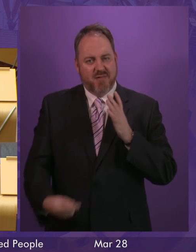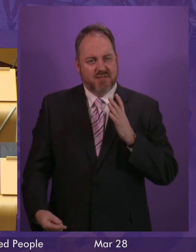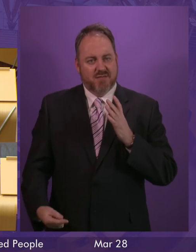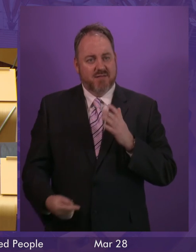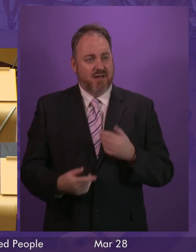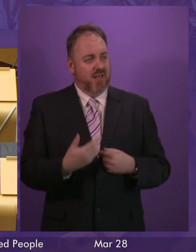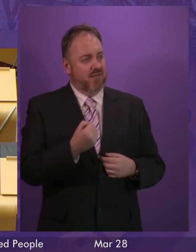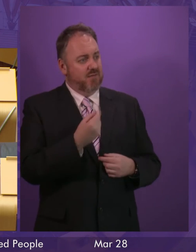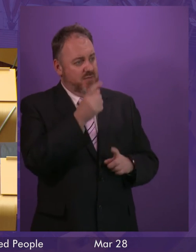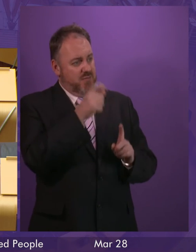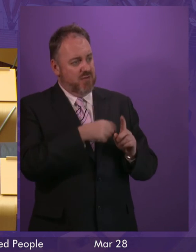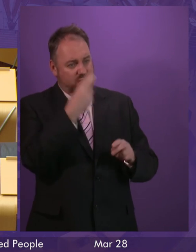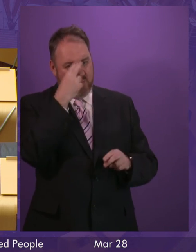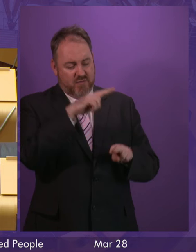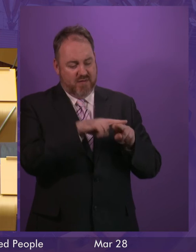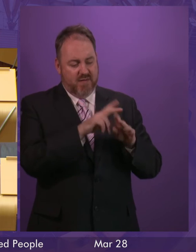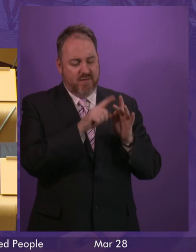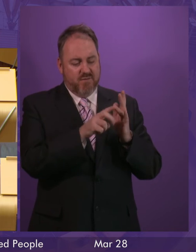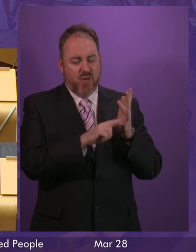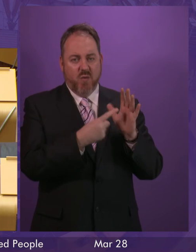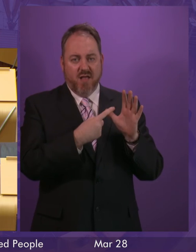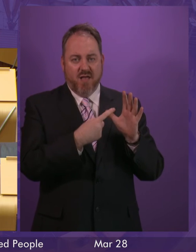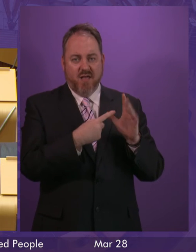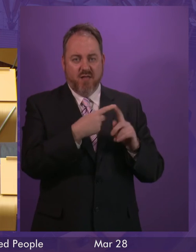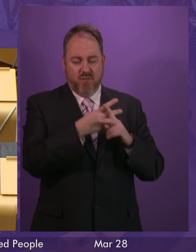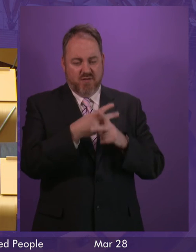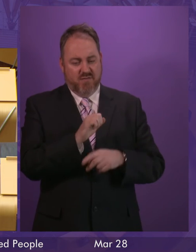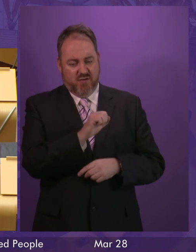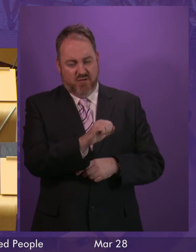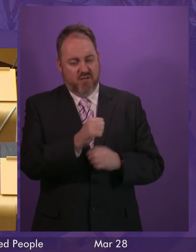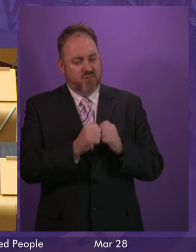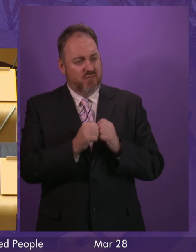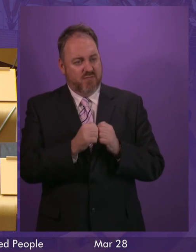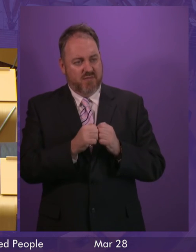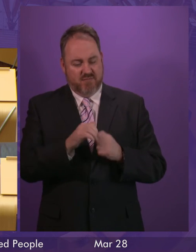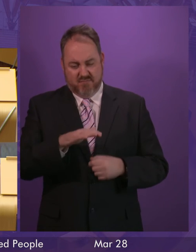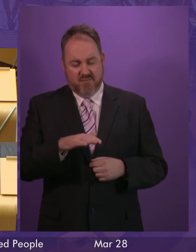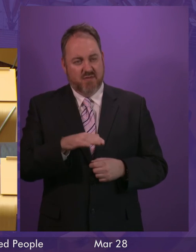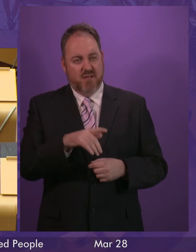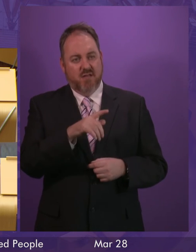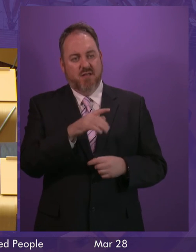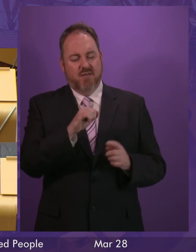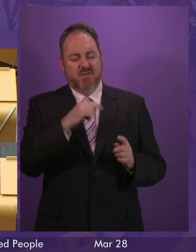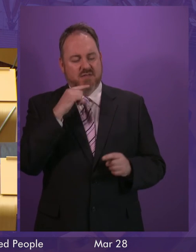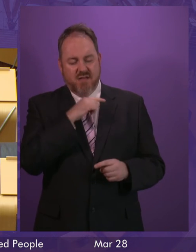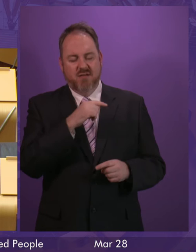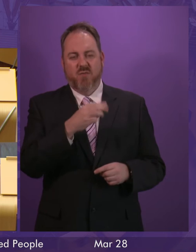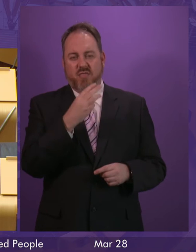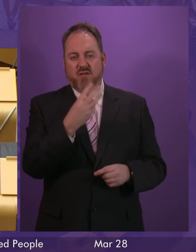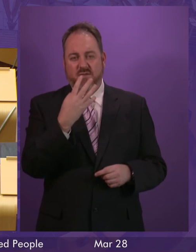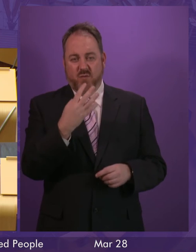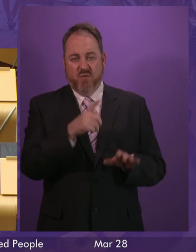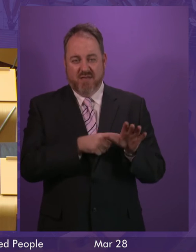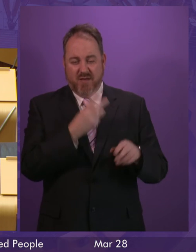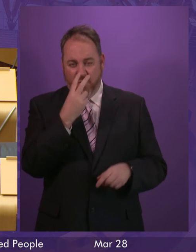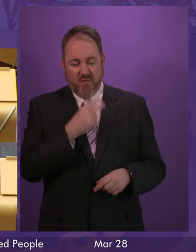Ewan, and they live in the Highlands. And Fiona has told me that Ewan is a 34-year-old man with profound and multiple